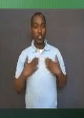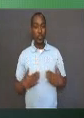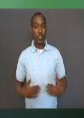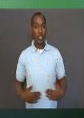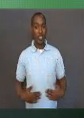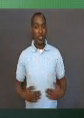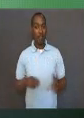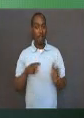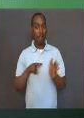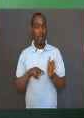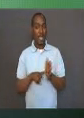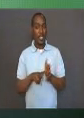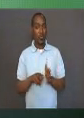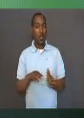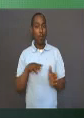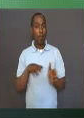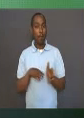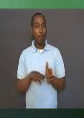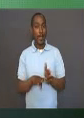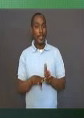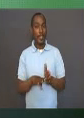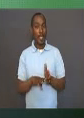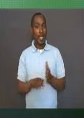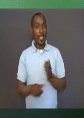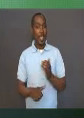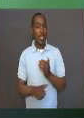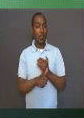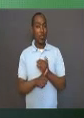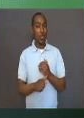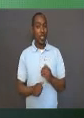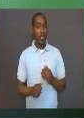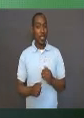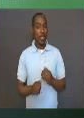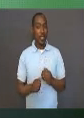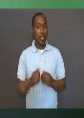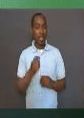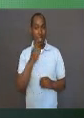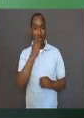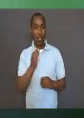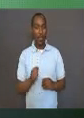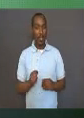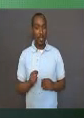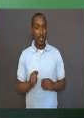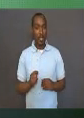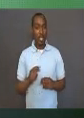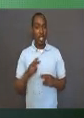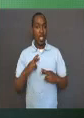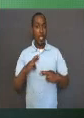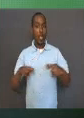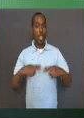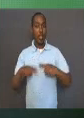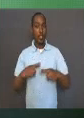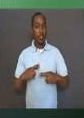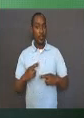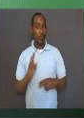virus or bacteria harms the body and will react quicker to fight